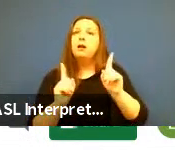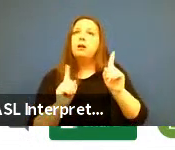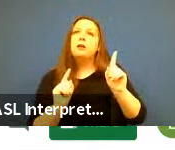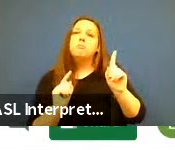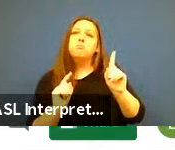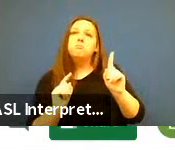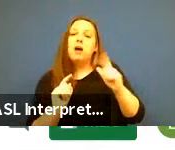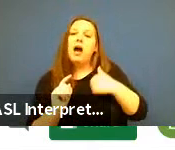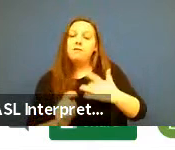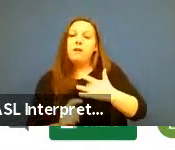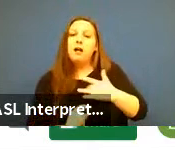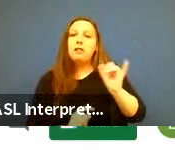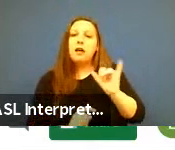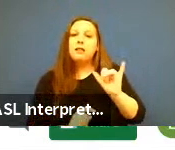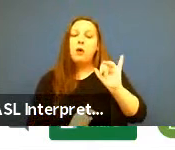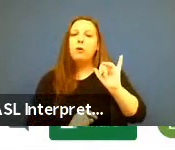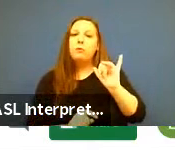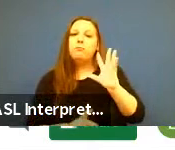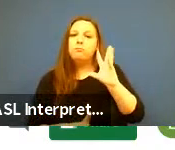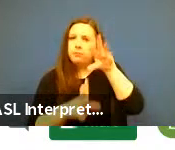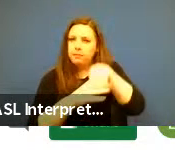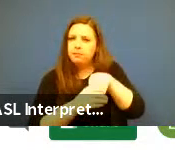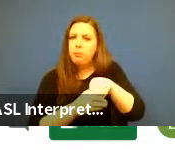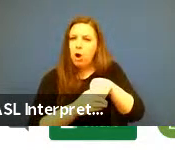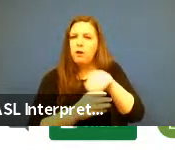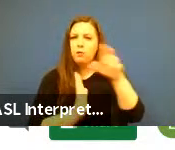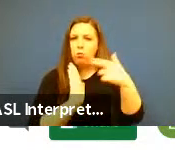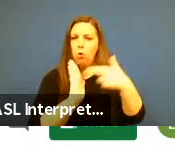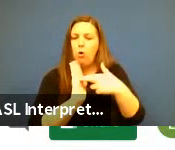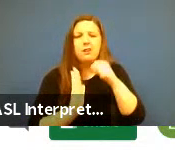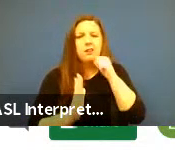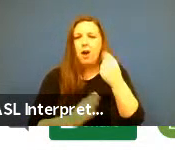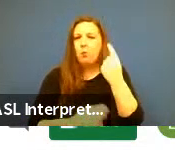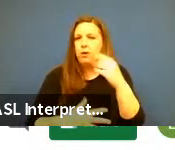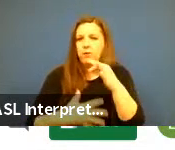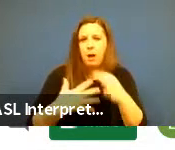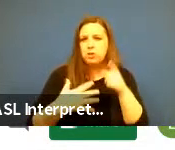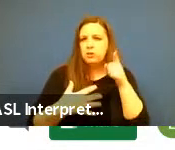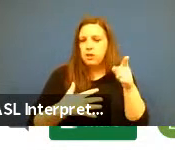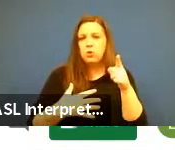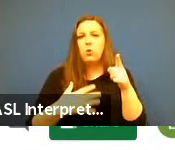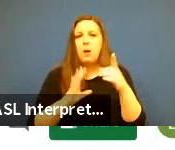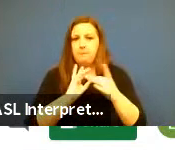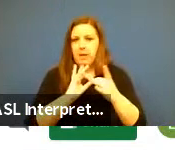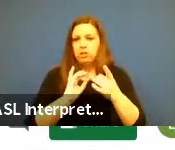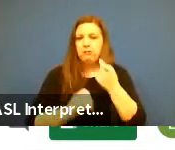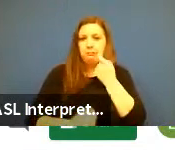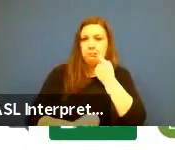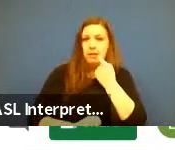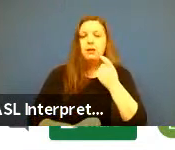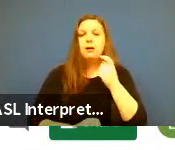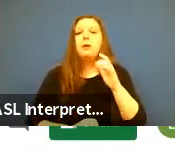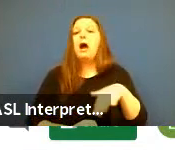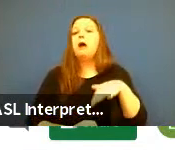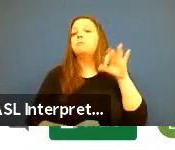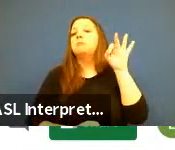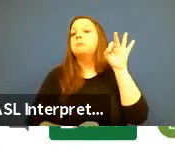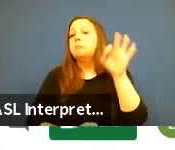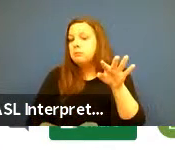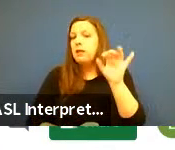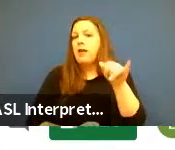part of the role. It wasn't one of the options that you mentioned, but I would put that forward as a possible